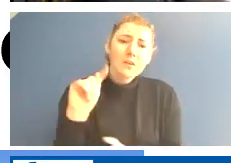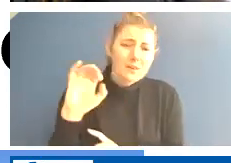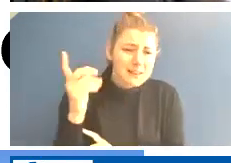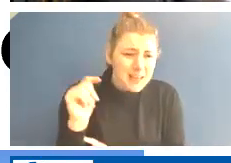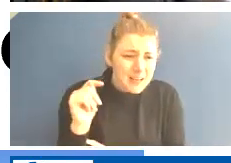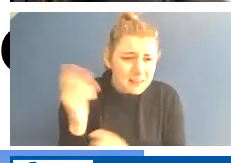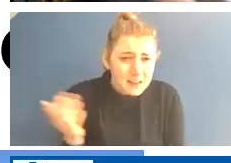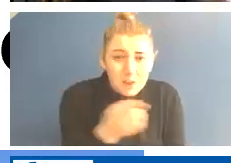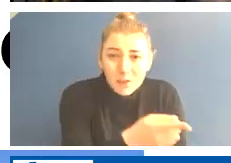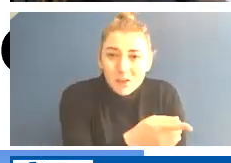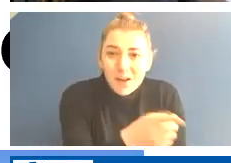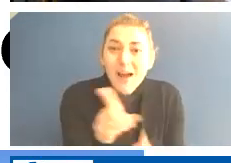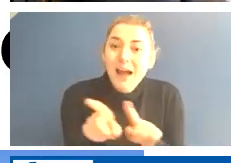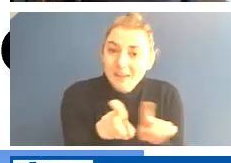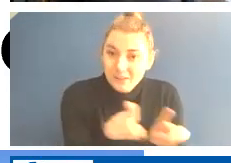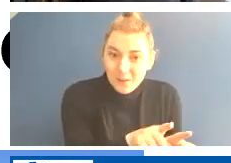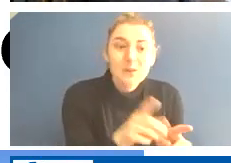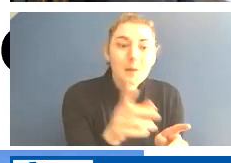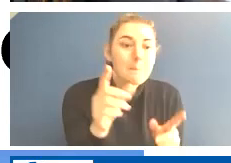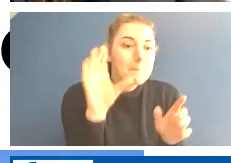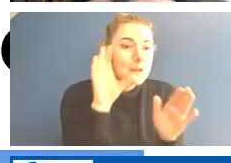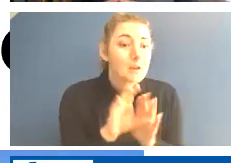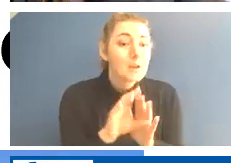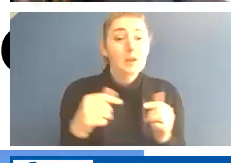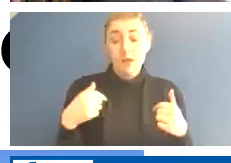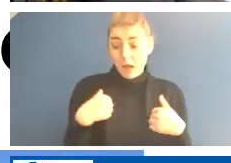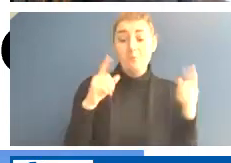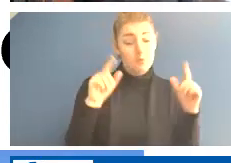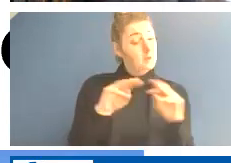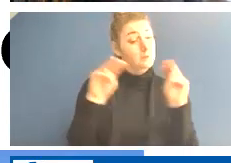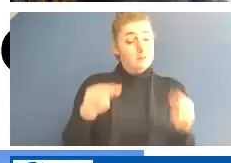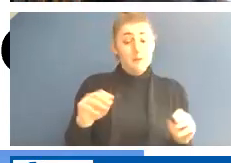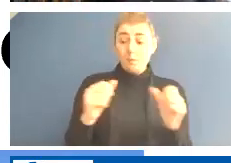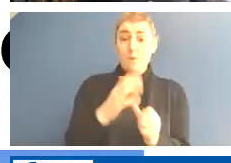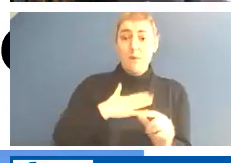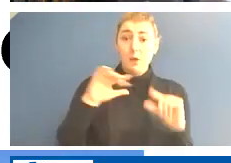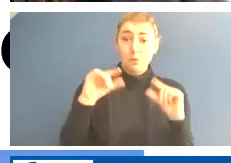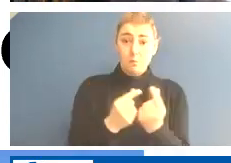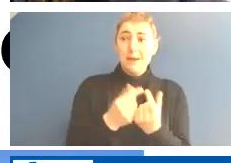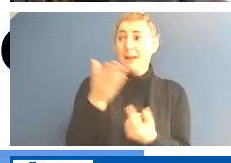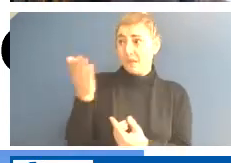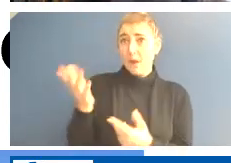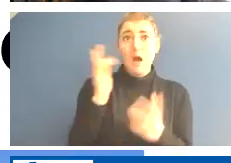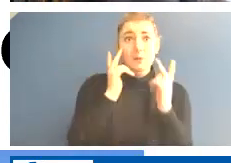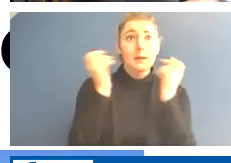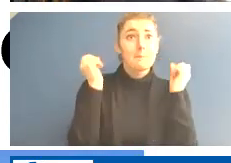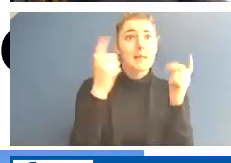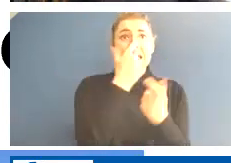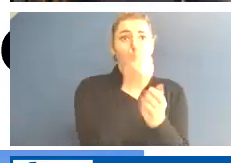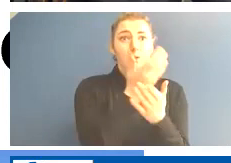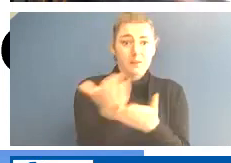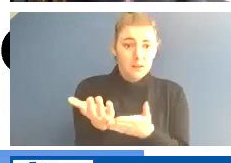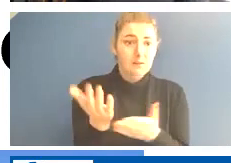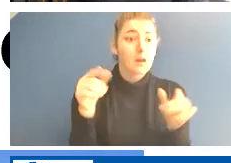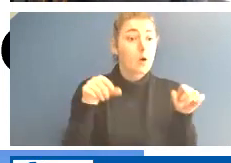with the pictures, says, I am going to the museum with my group. At the museum, I will see many interesting things.